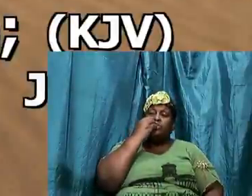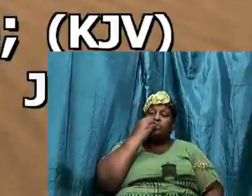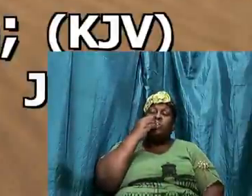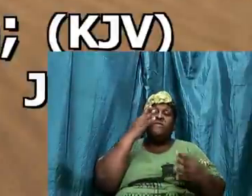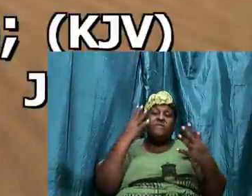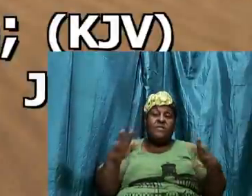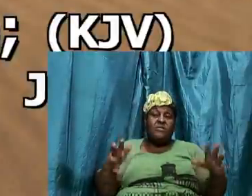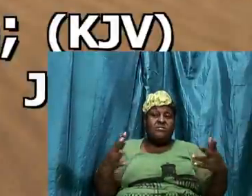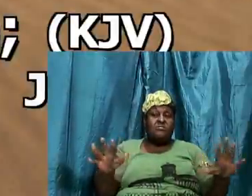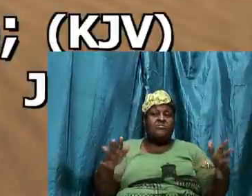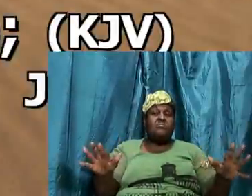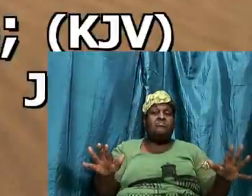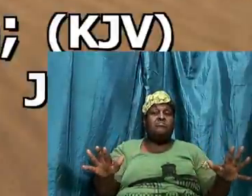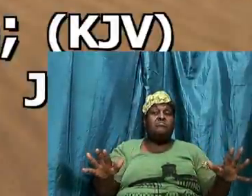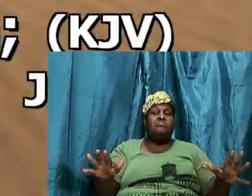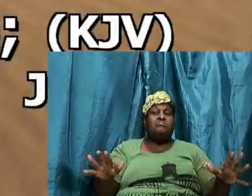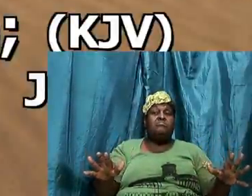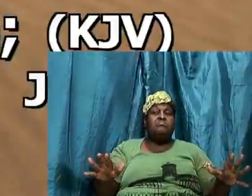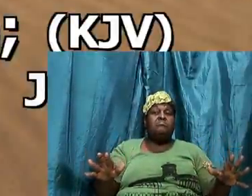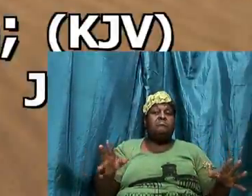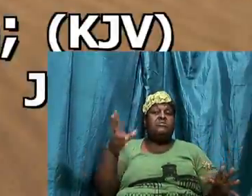being ended,